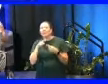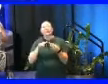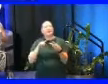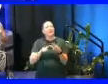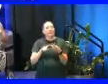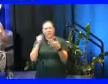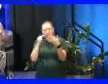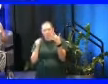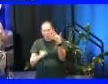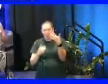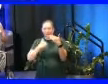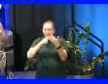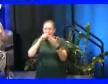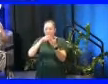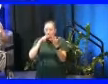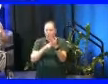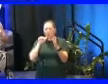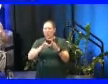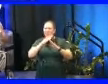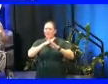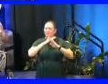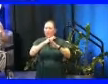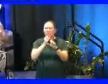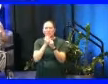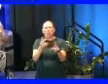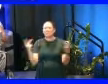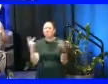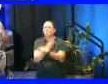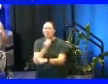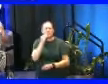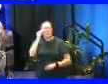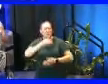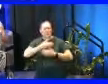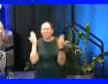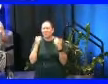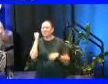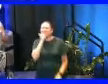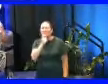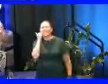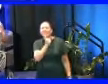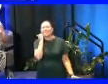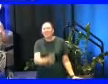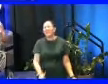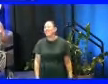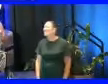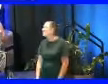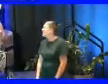all of these things, those barriers are causing more and more homelessness every day.